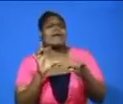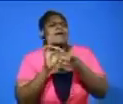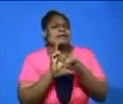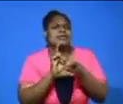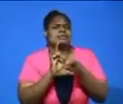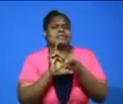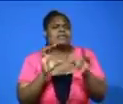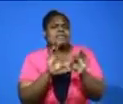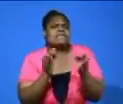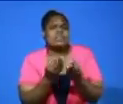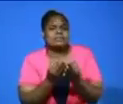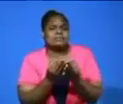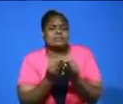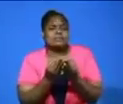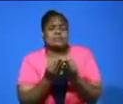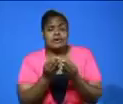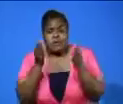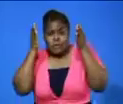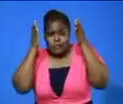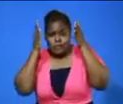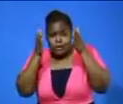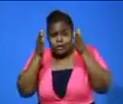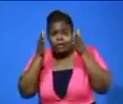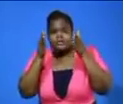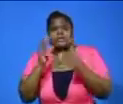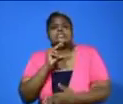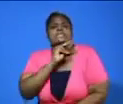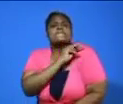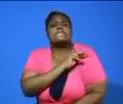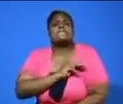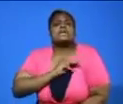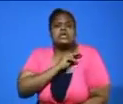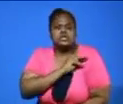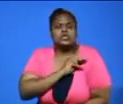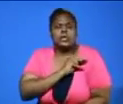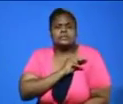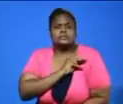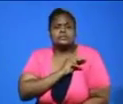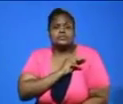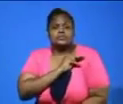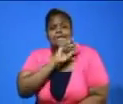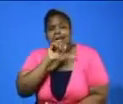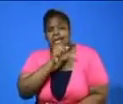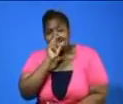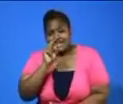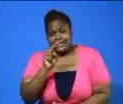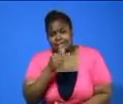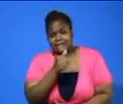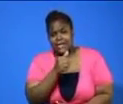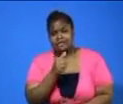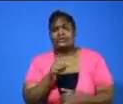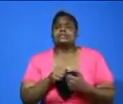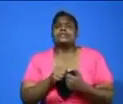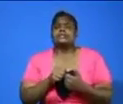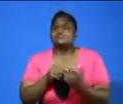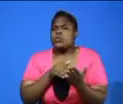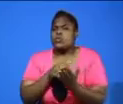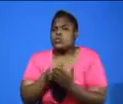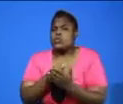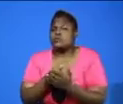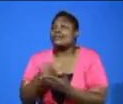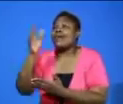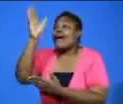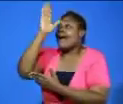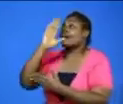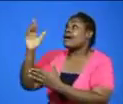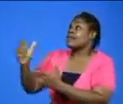God's focus was on the message and the mission. Elijah broke in and said, as the Lord God